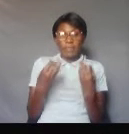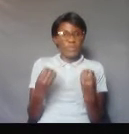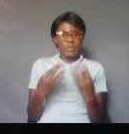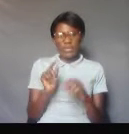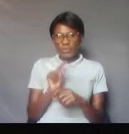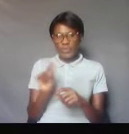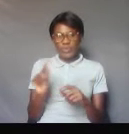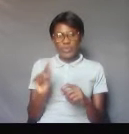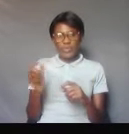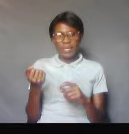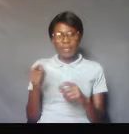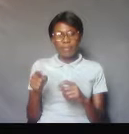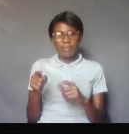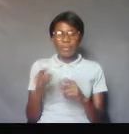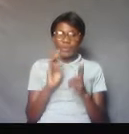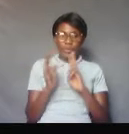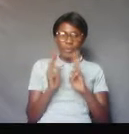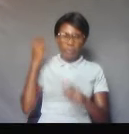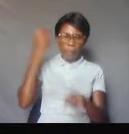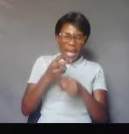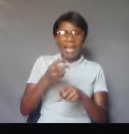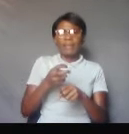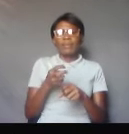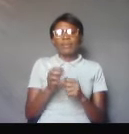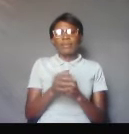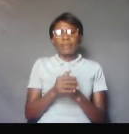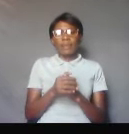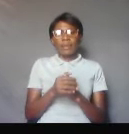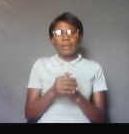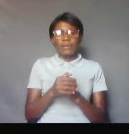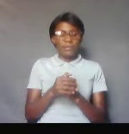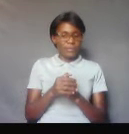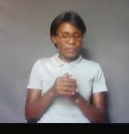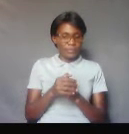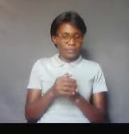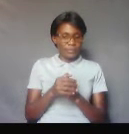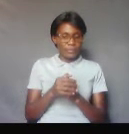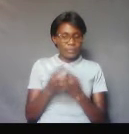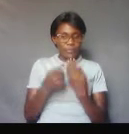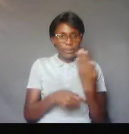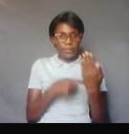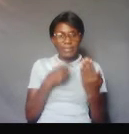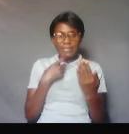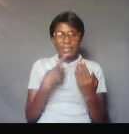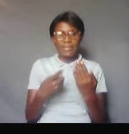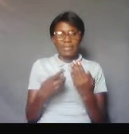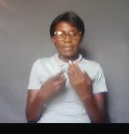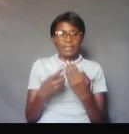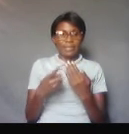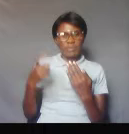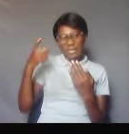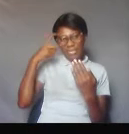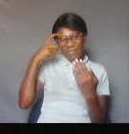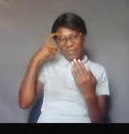any ethical or complex discussion. So, sort of as a conversation ender to say, well, the Bible says it, I believe